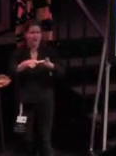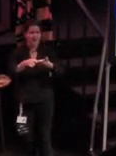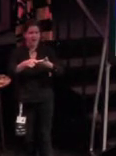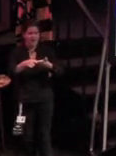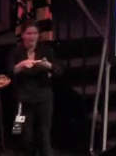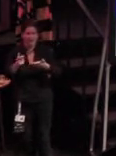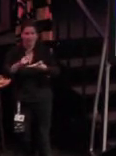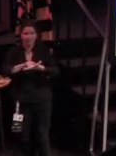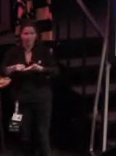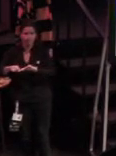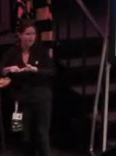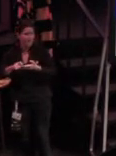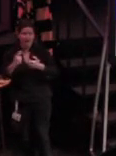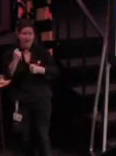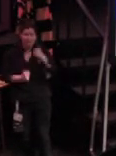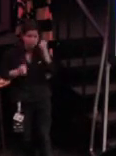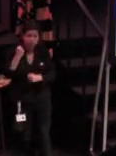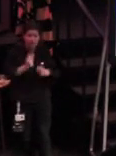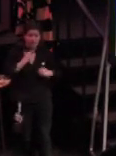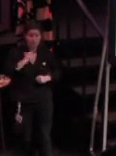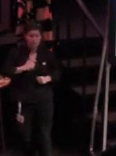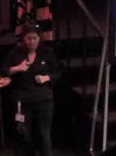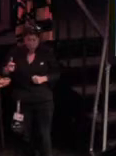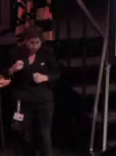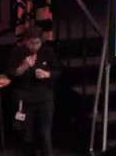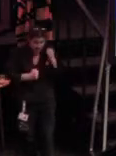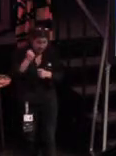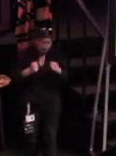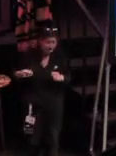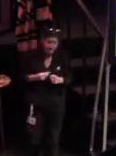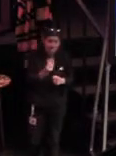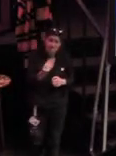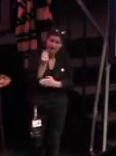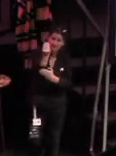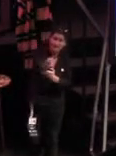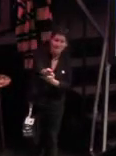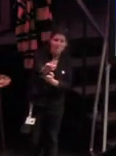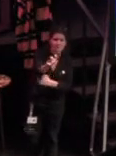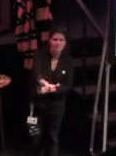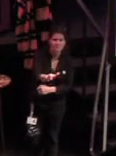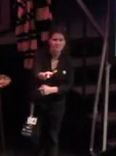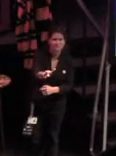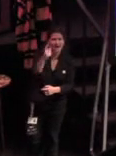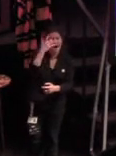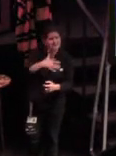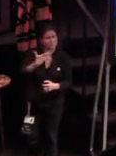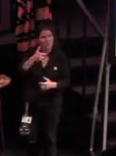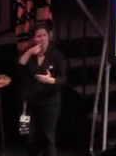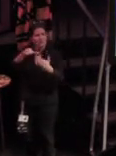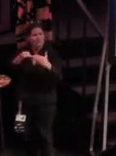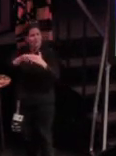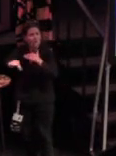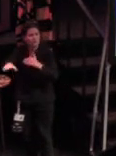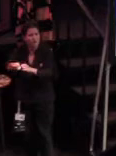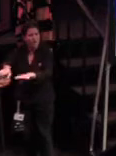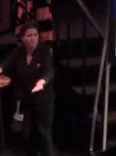the post or they'd somehow taken it back because I took too long. So that's how I was feeling. And a